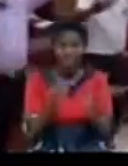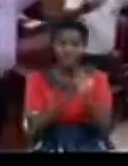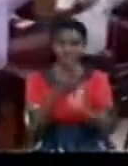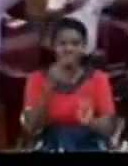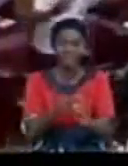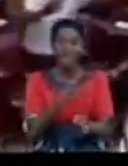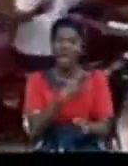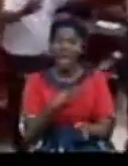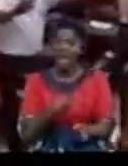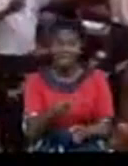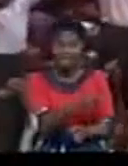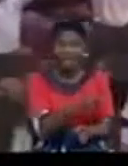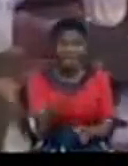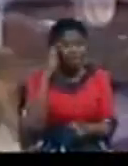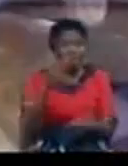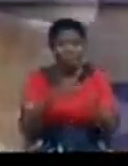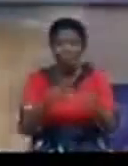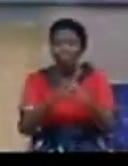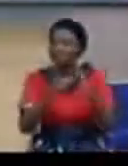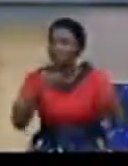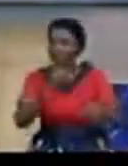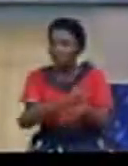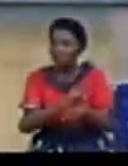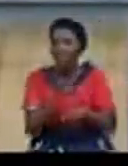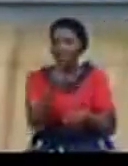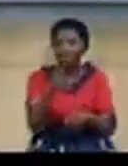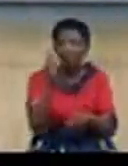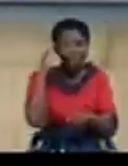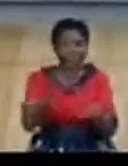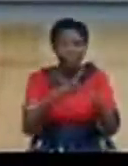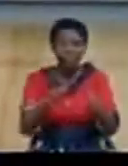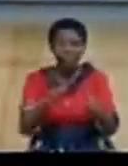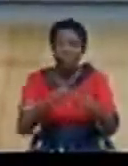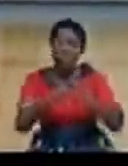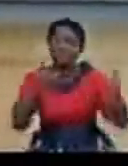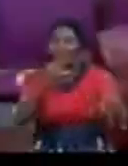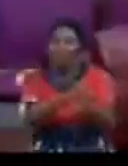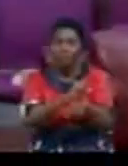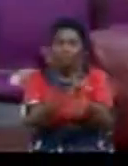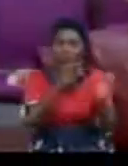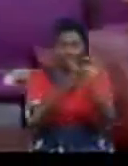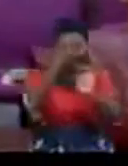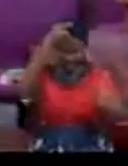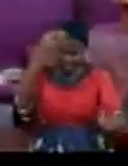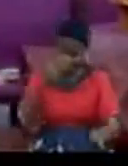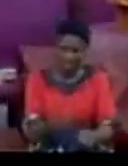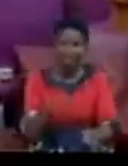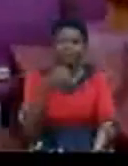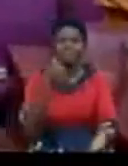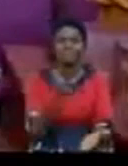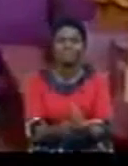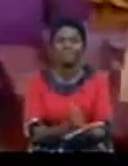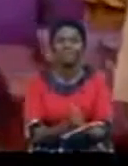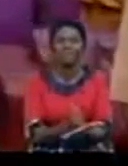do exploits. You will do exploits in Jesus'